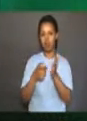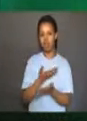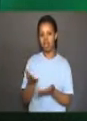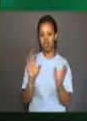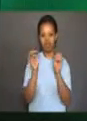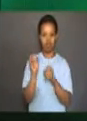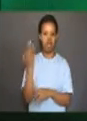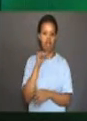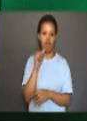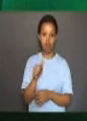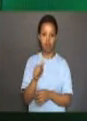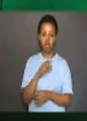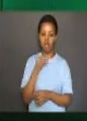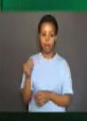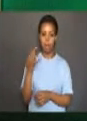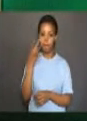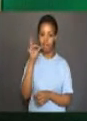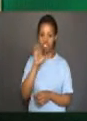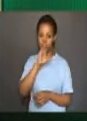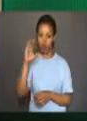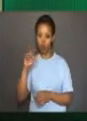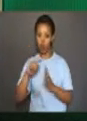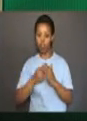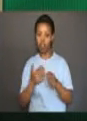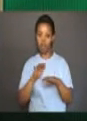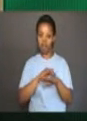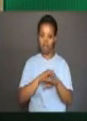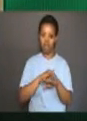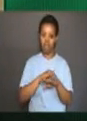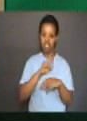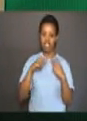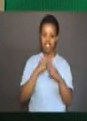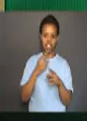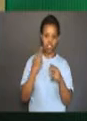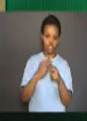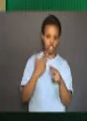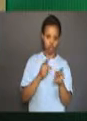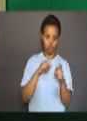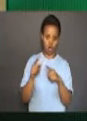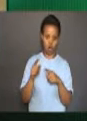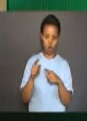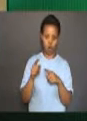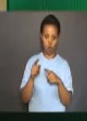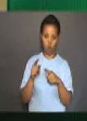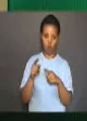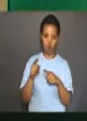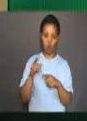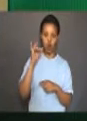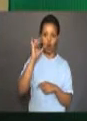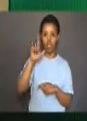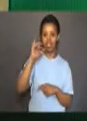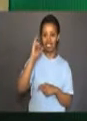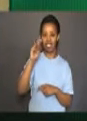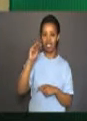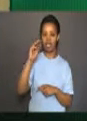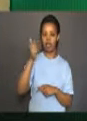the beginning of the 1800s, a scientist named Jean-Baptiste Lamarck,